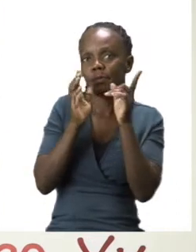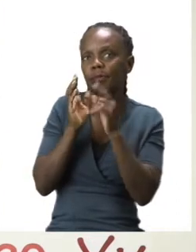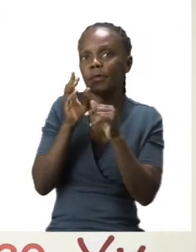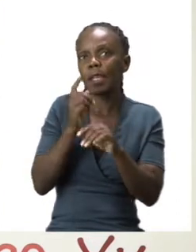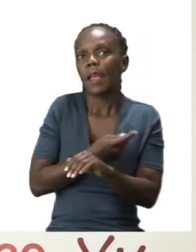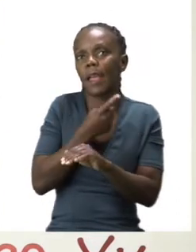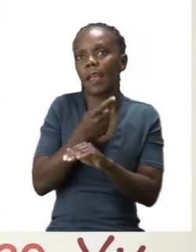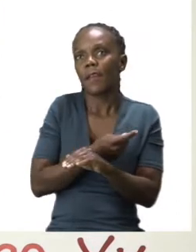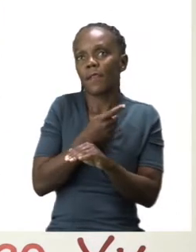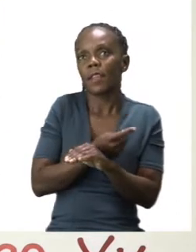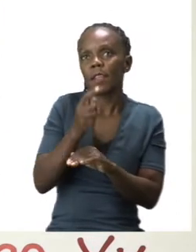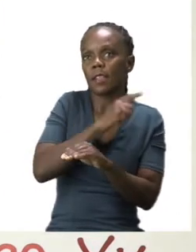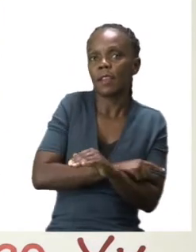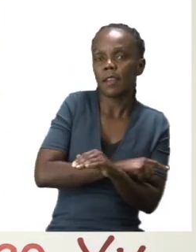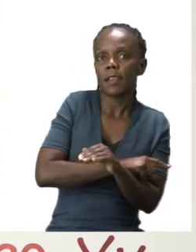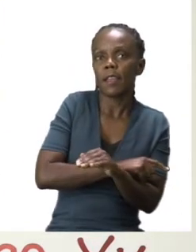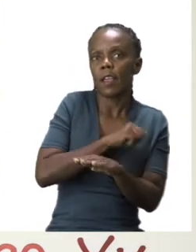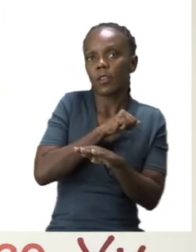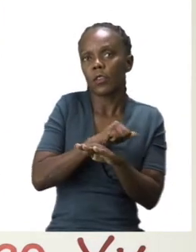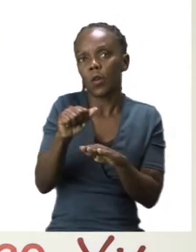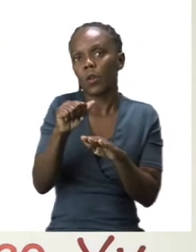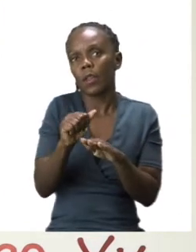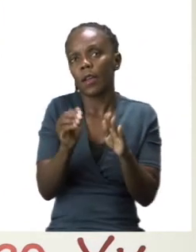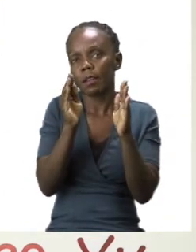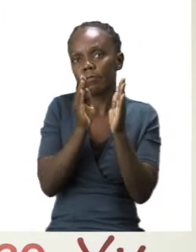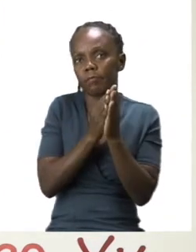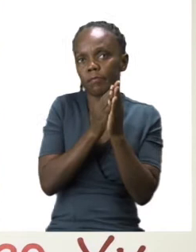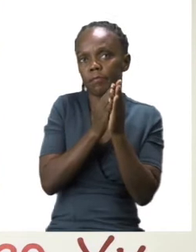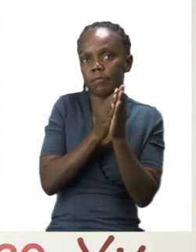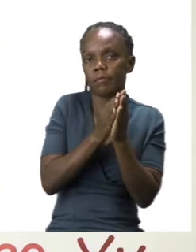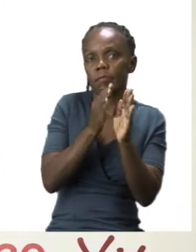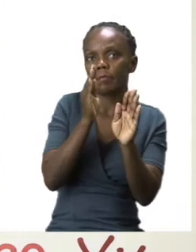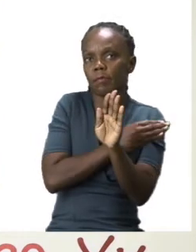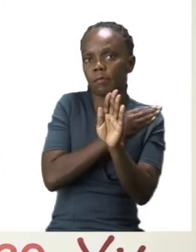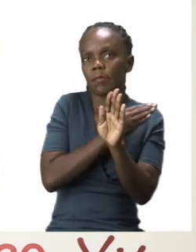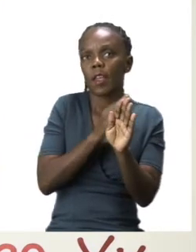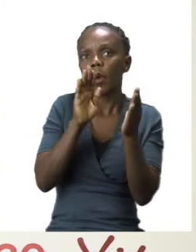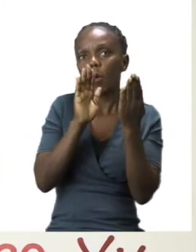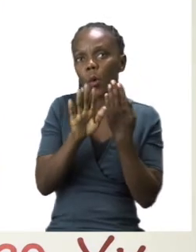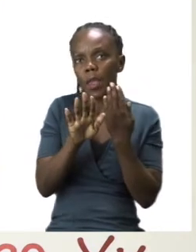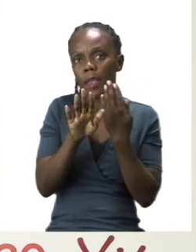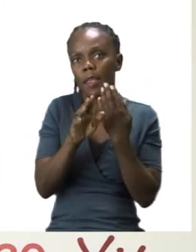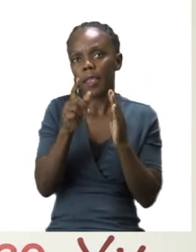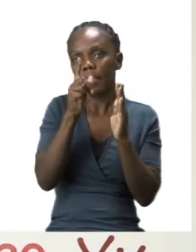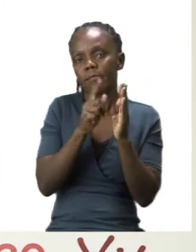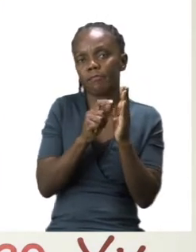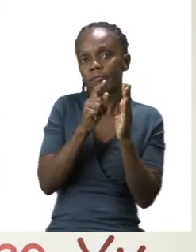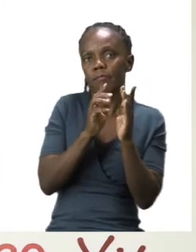Sanitize every day so the germs can stay away.